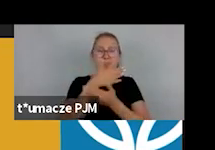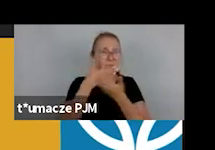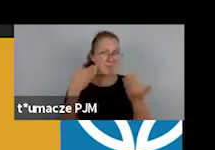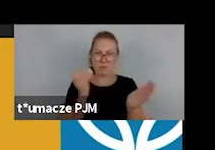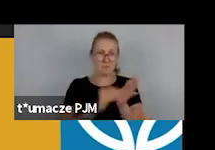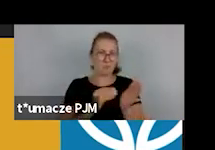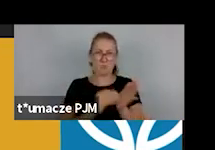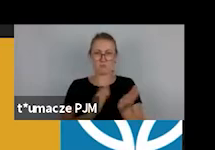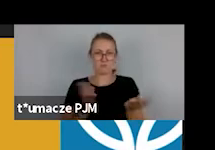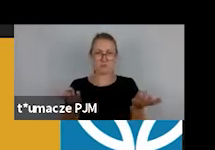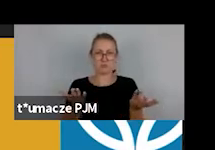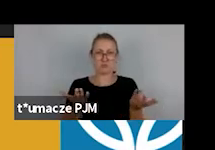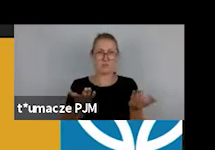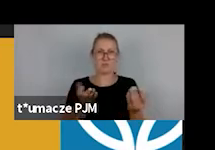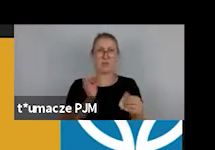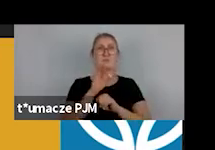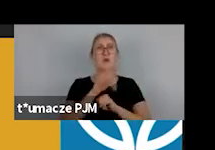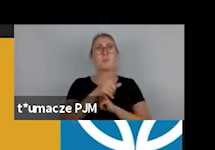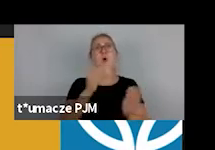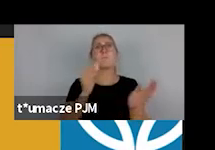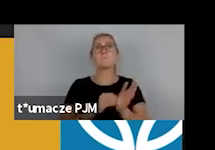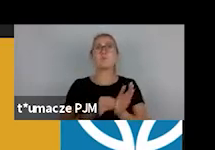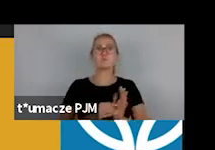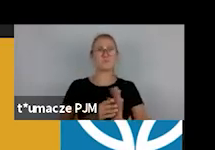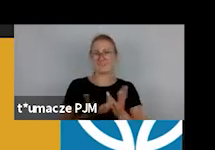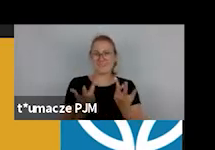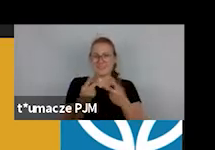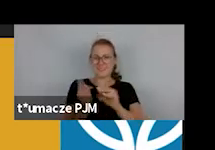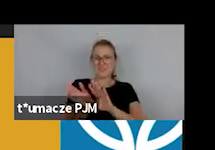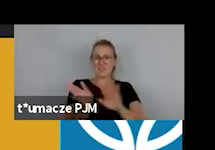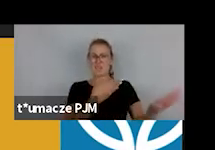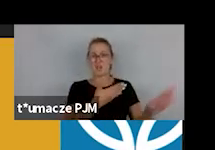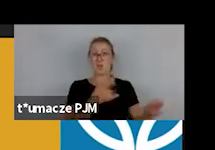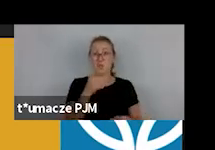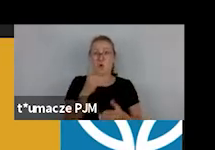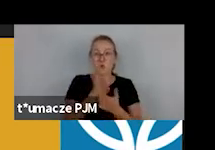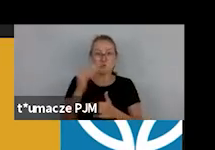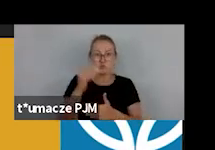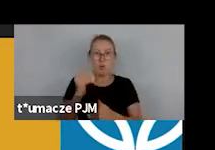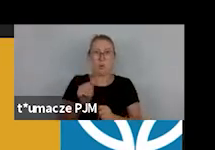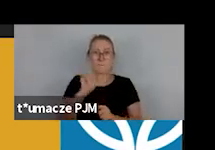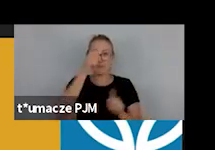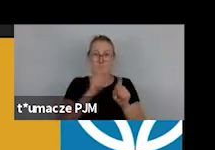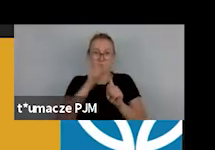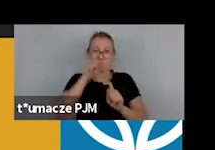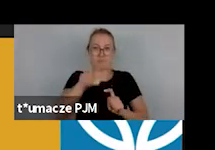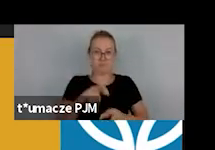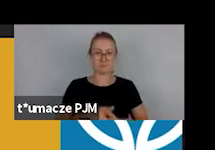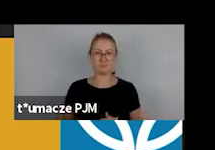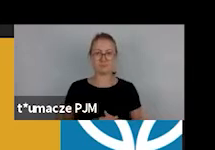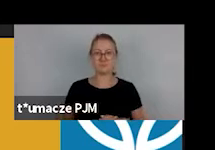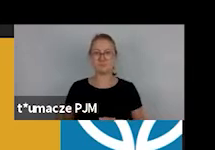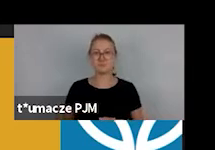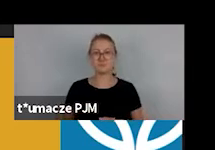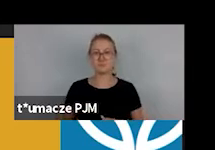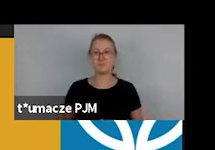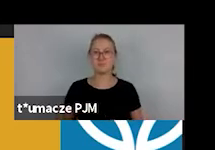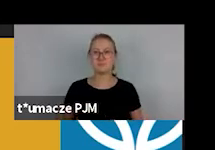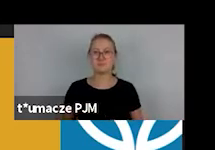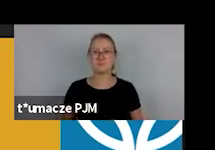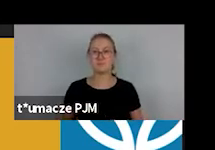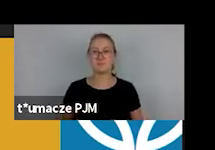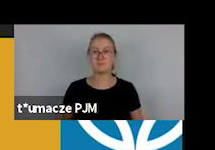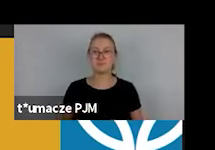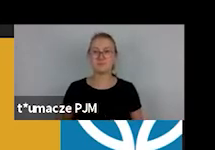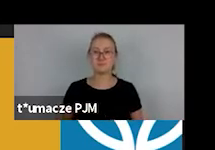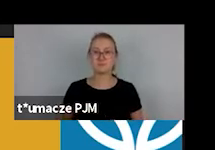And do you have some, I don't know, clue or how to find this entry